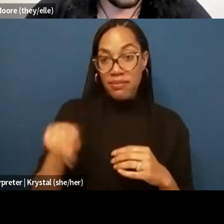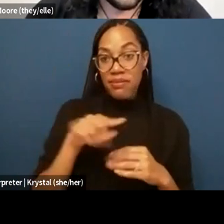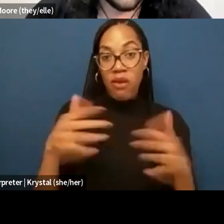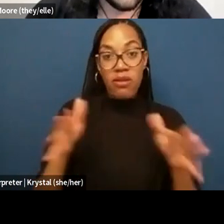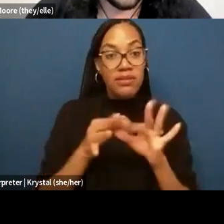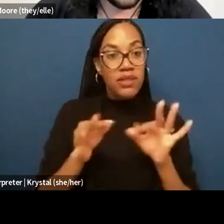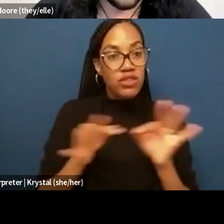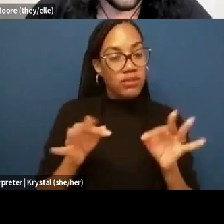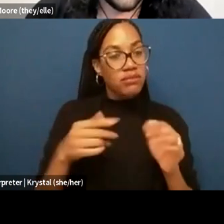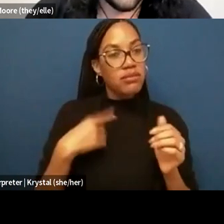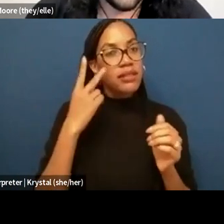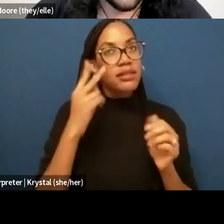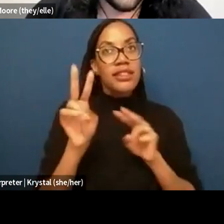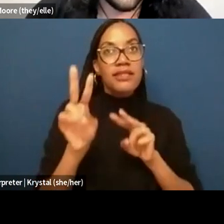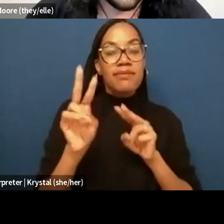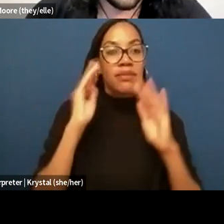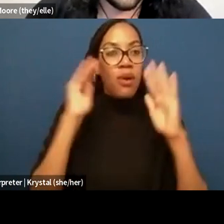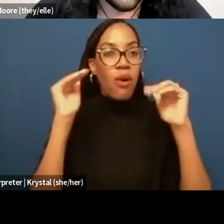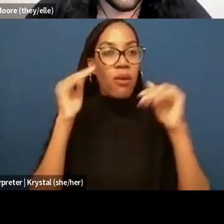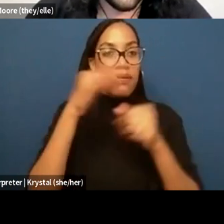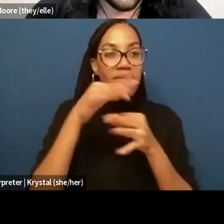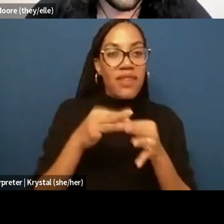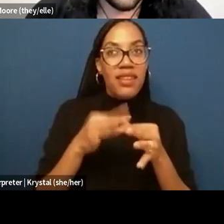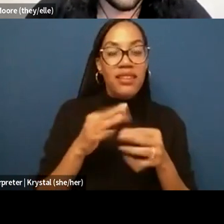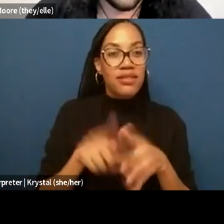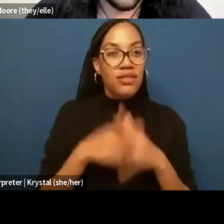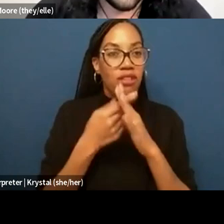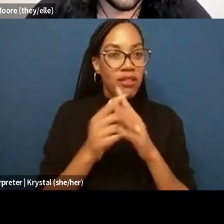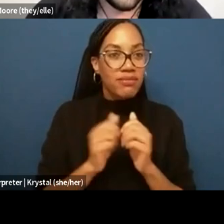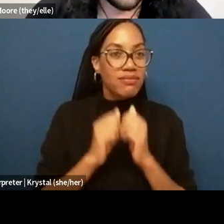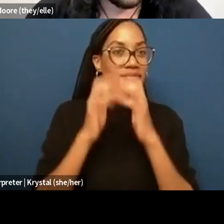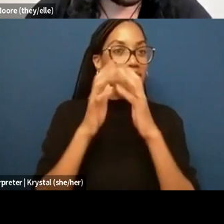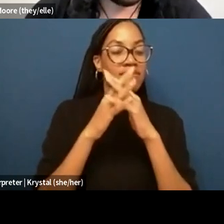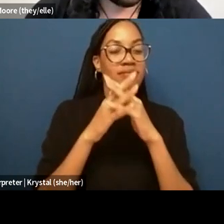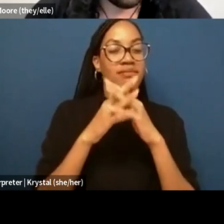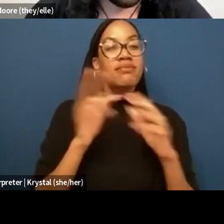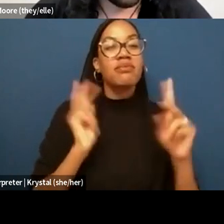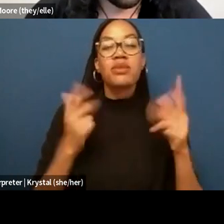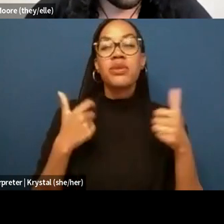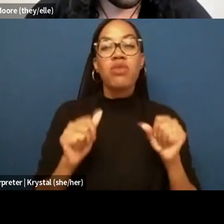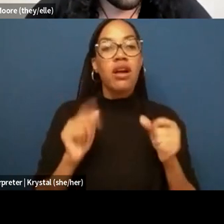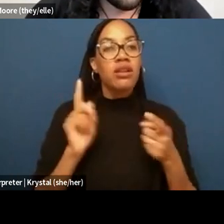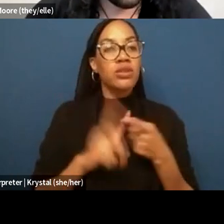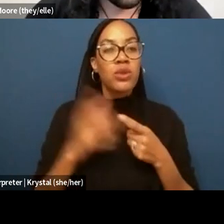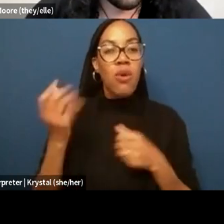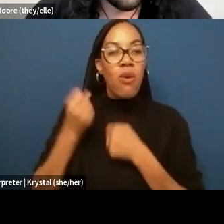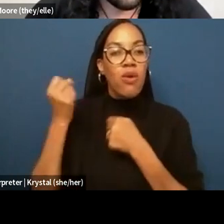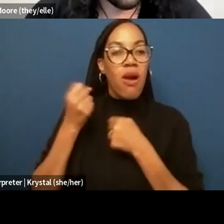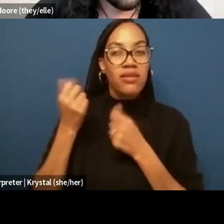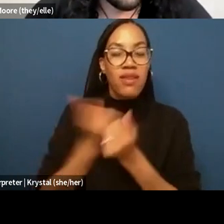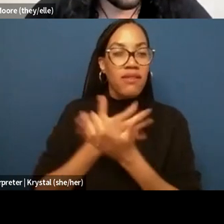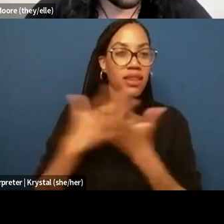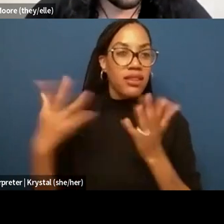faith coming forward are folks who are just trying to hold on to what has always been there. And so we don't have to look very